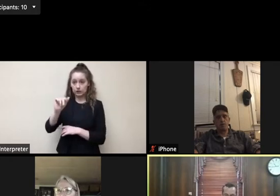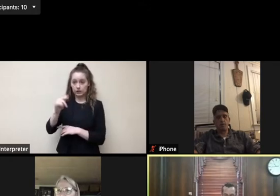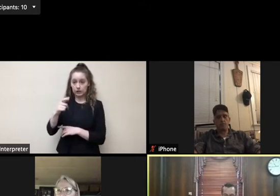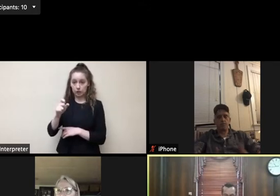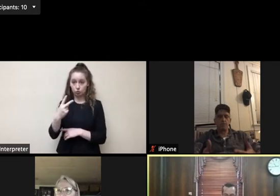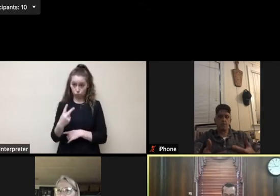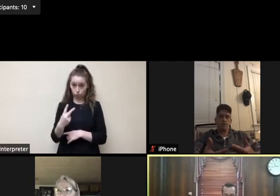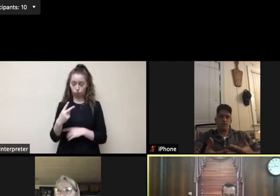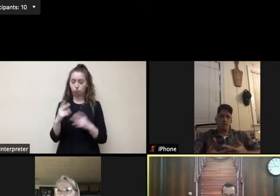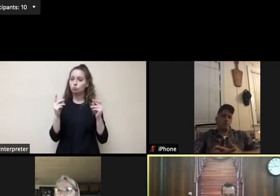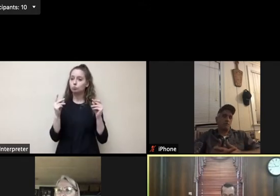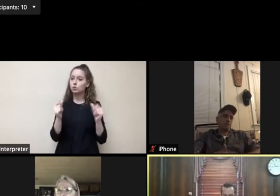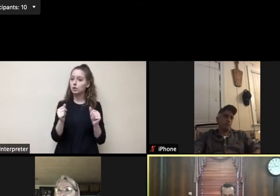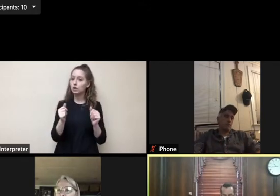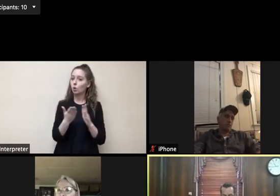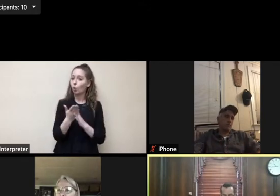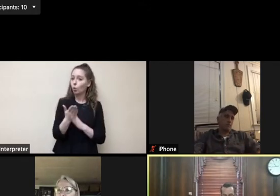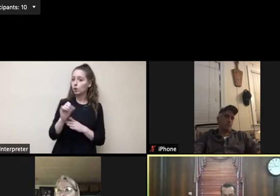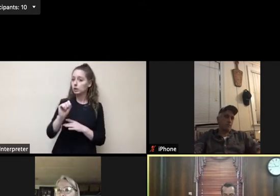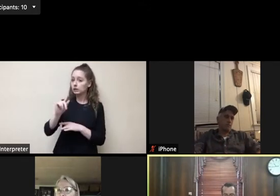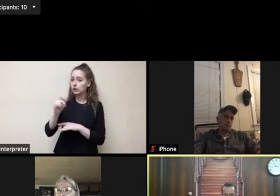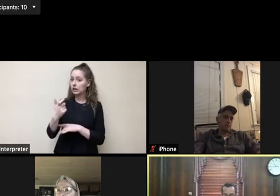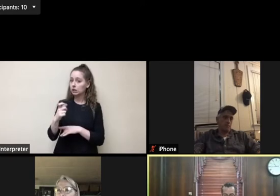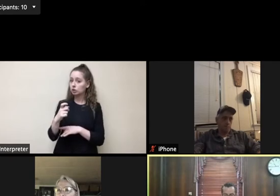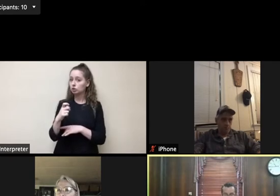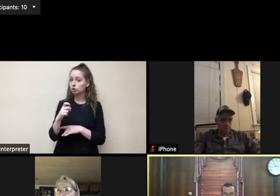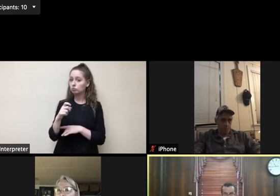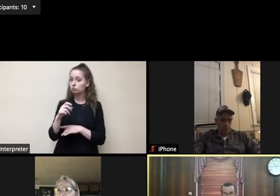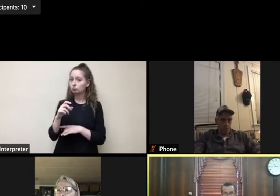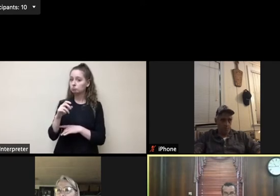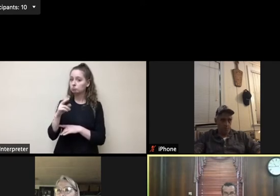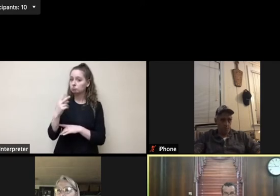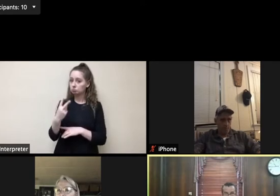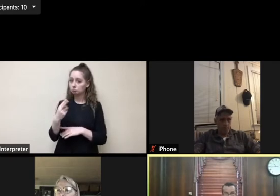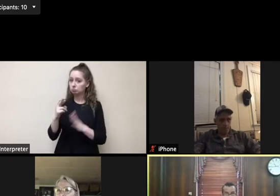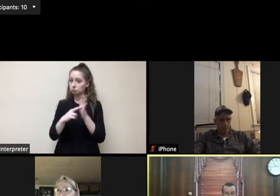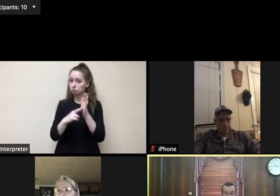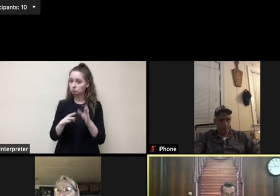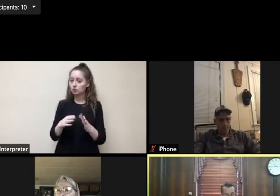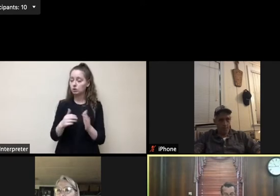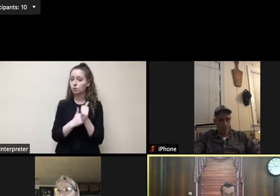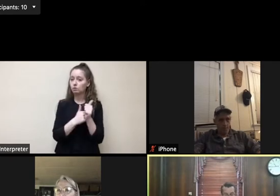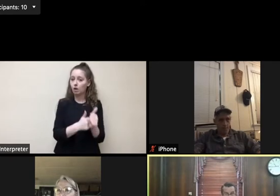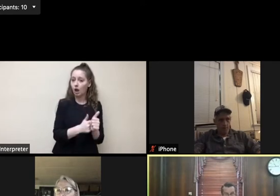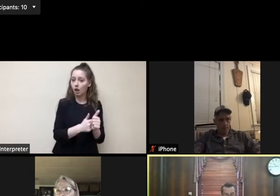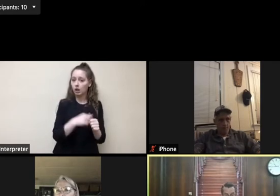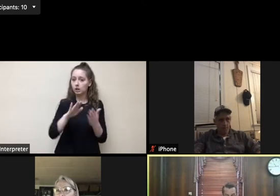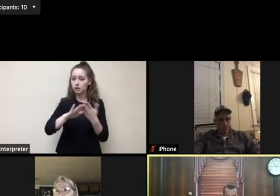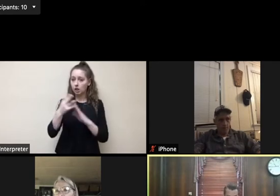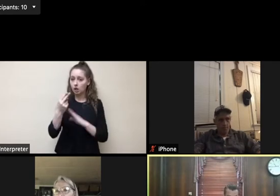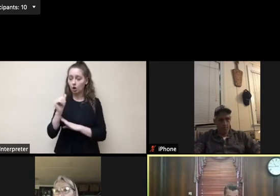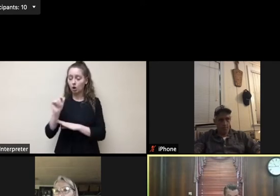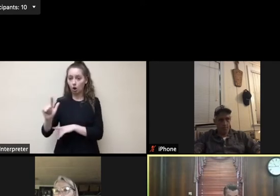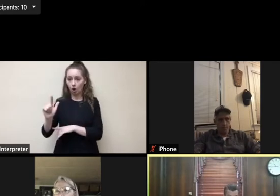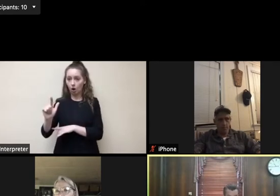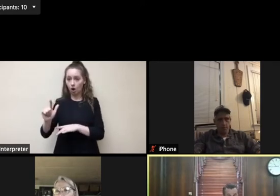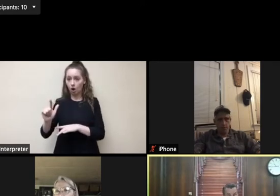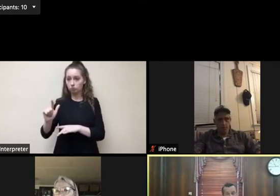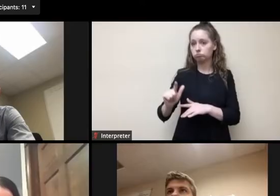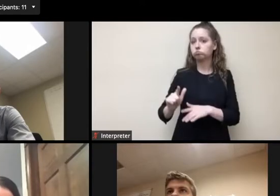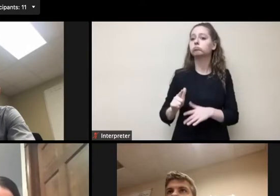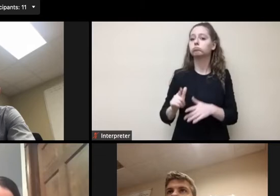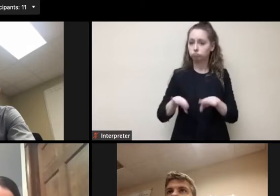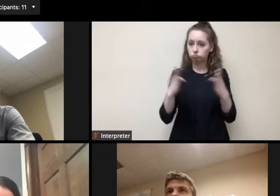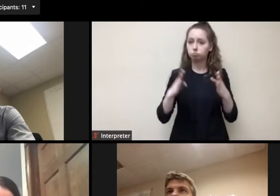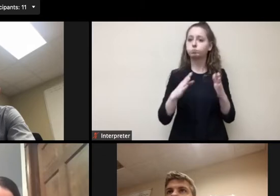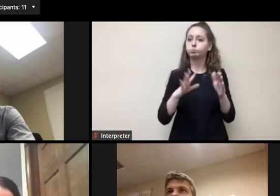the stage two rules that we're following. City Hall is open by appointment only. We've been open since the beginning of the week. Most people